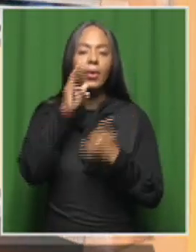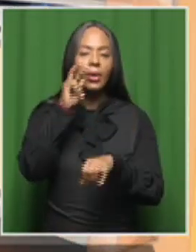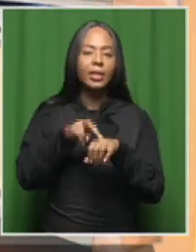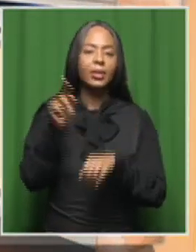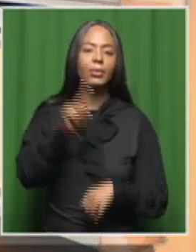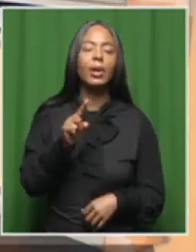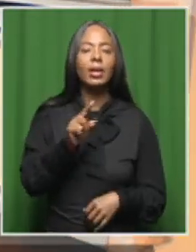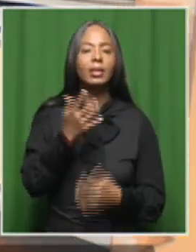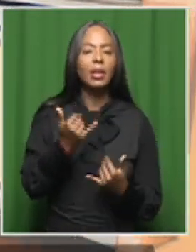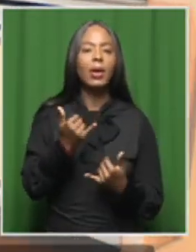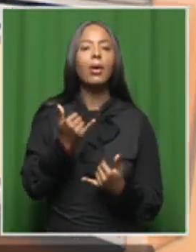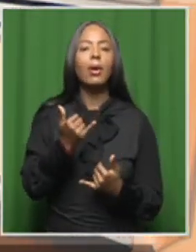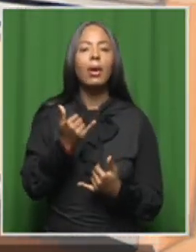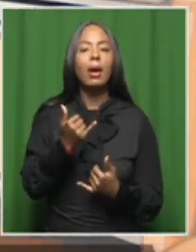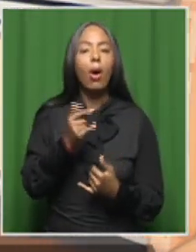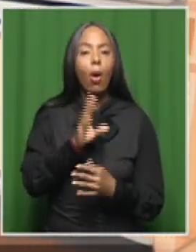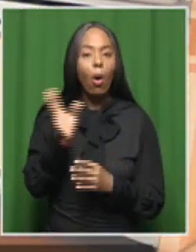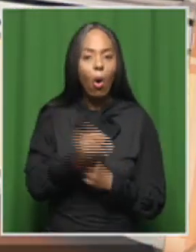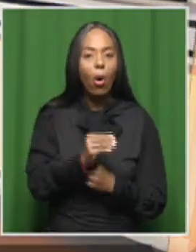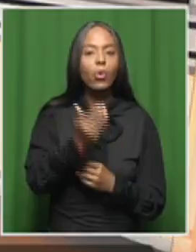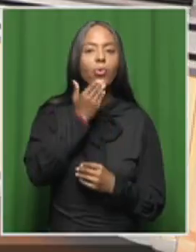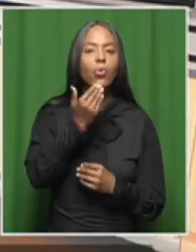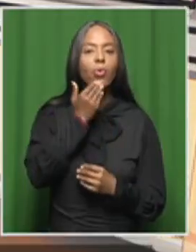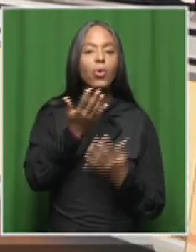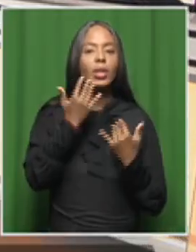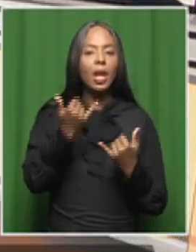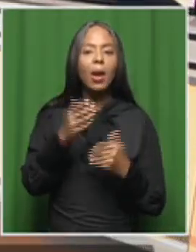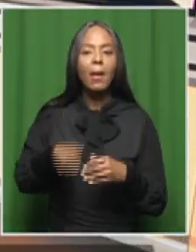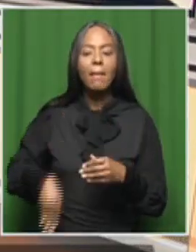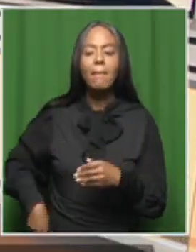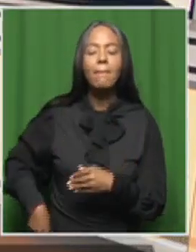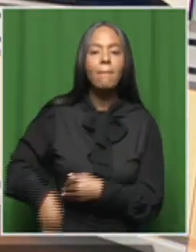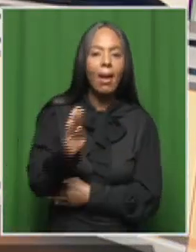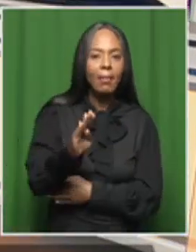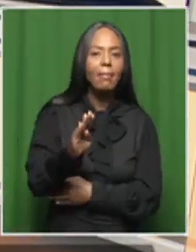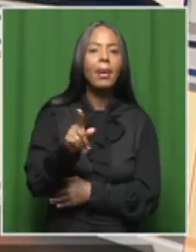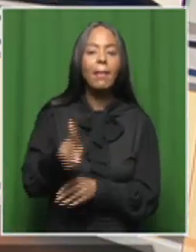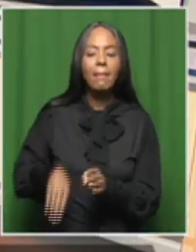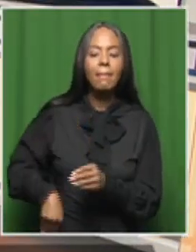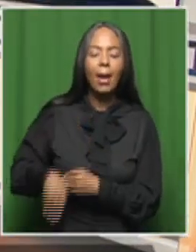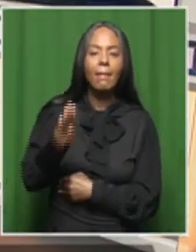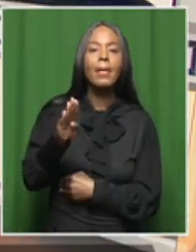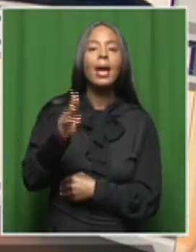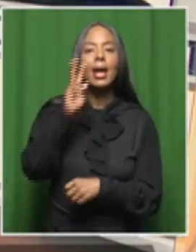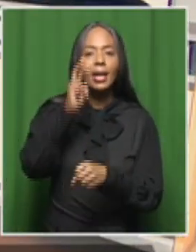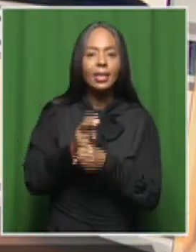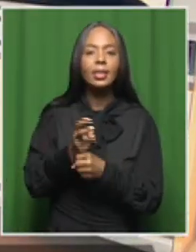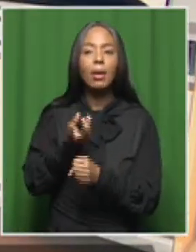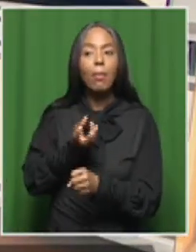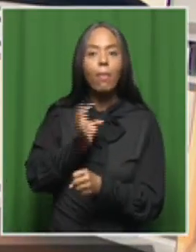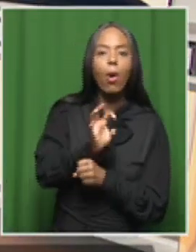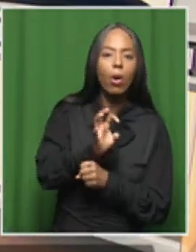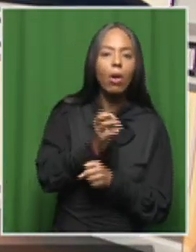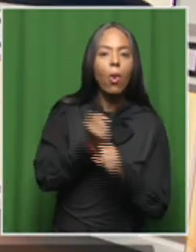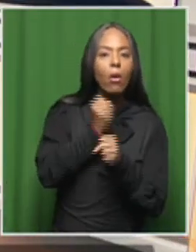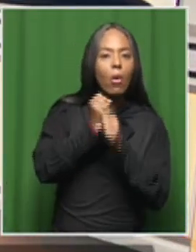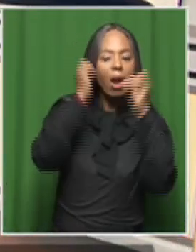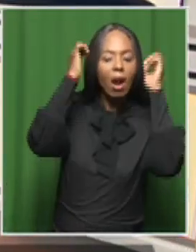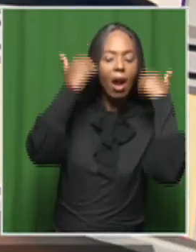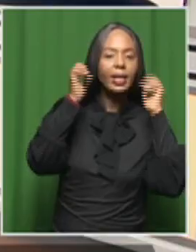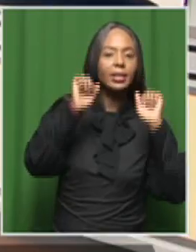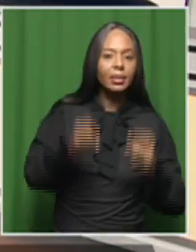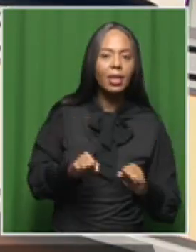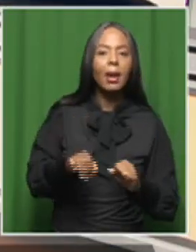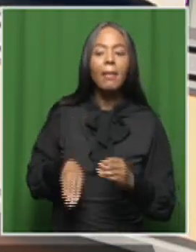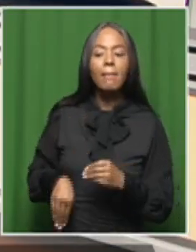our batters to meet our bowlers halfway because the bowlers are really working extra time right now. But in terms of that batting and how it's looking